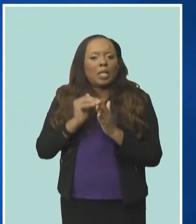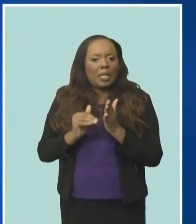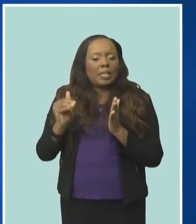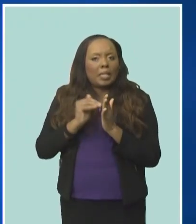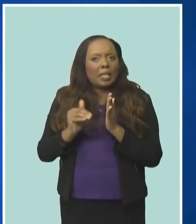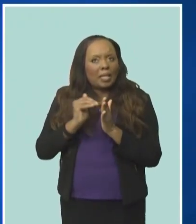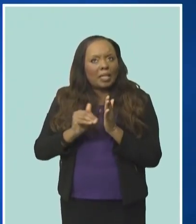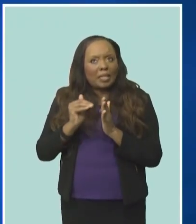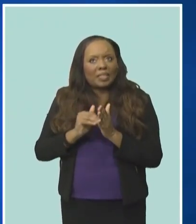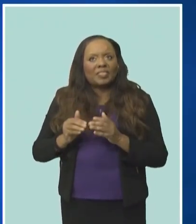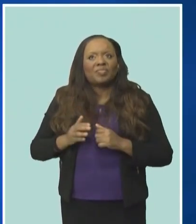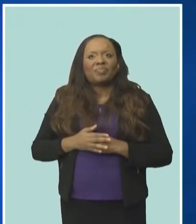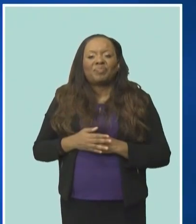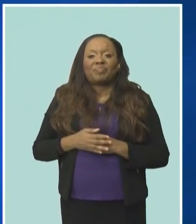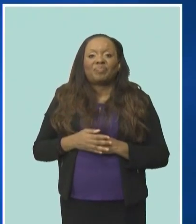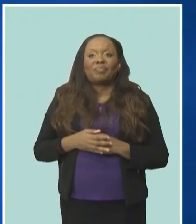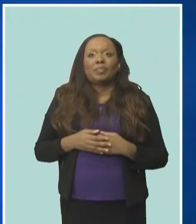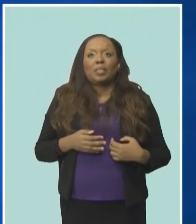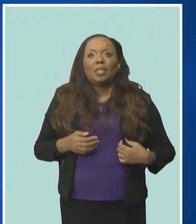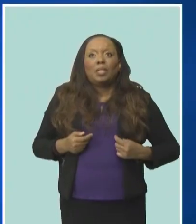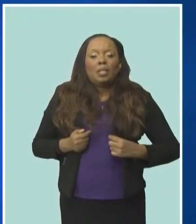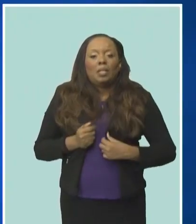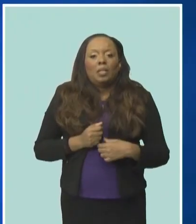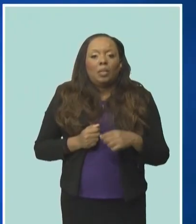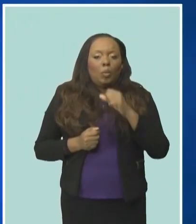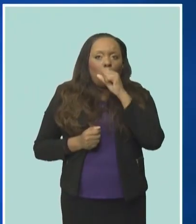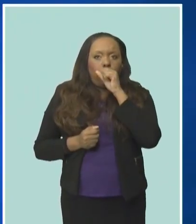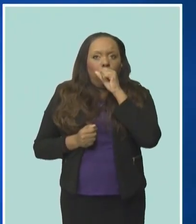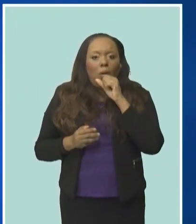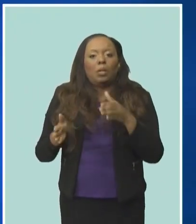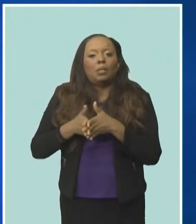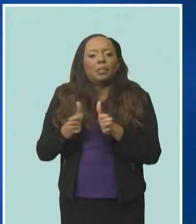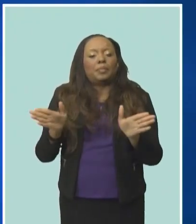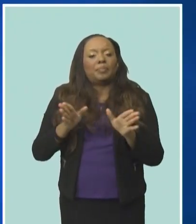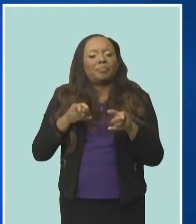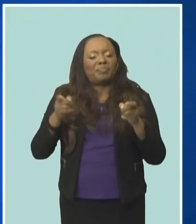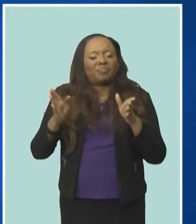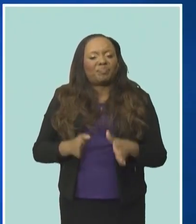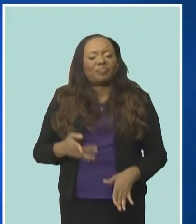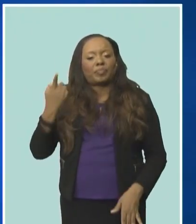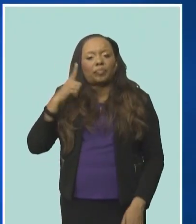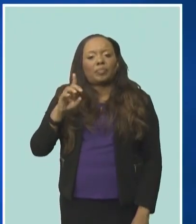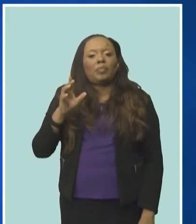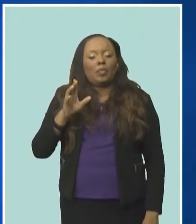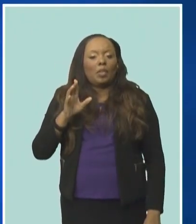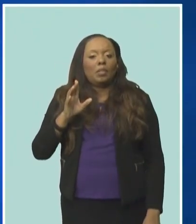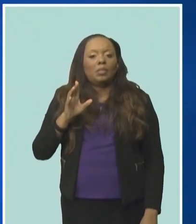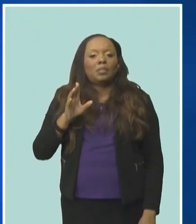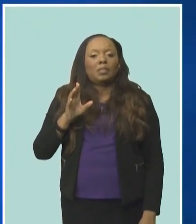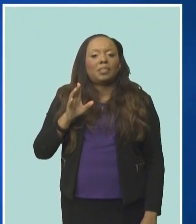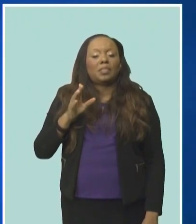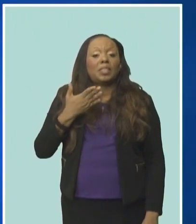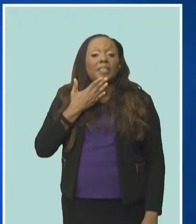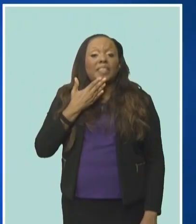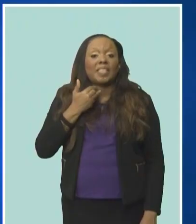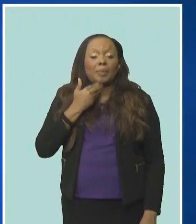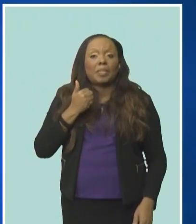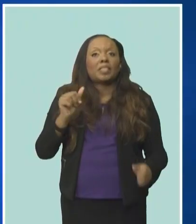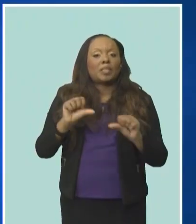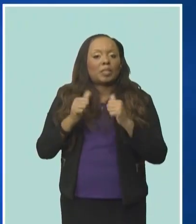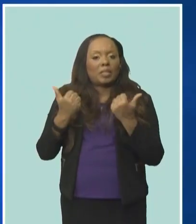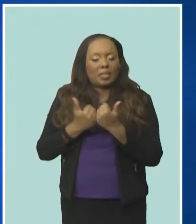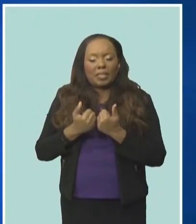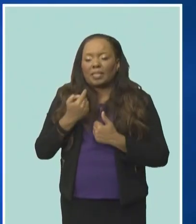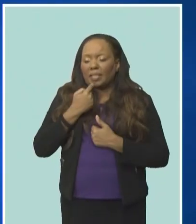well. General Manager of the Maria Holder Diabetes Center for the Caribbean, Marsha White-Hughes, says they are happy to